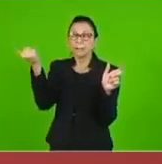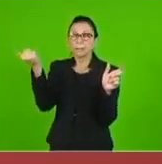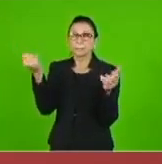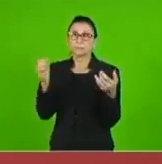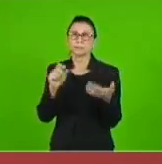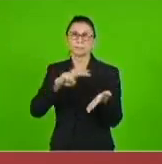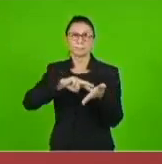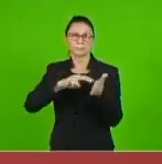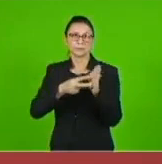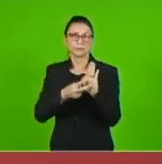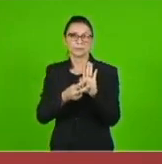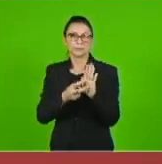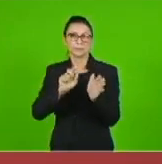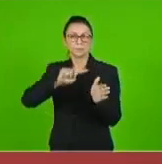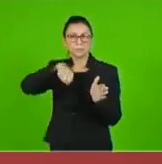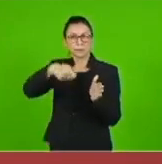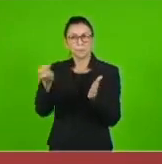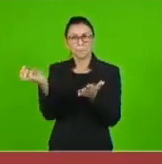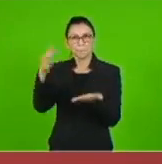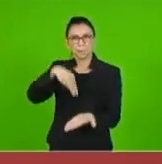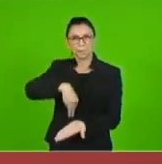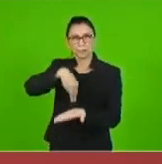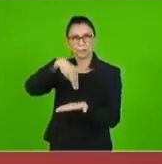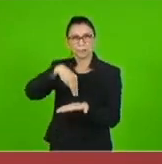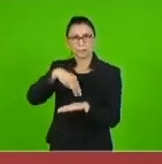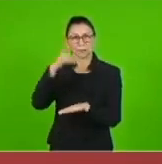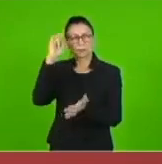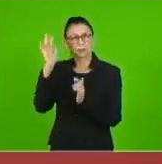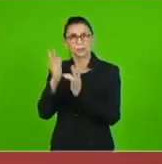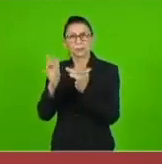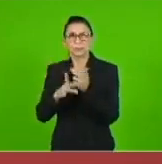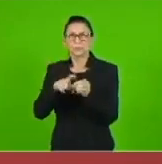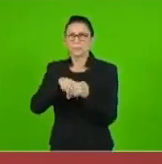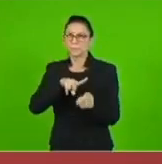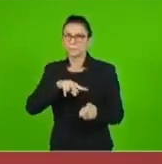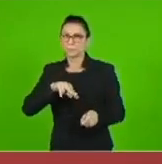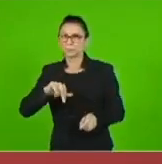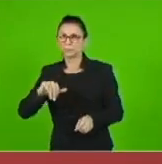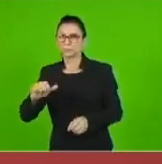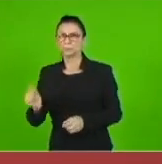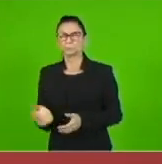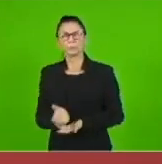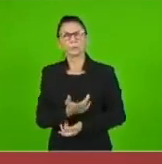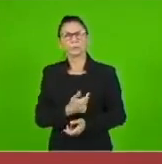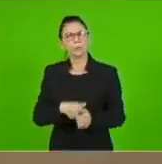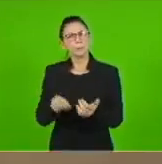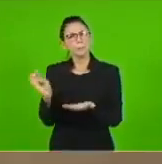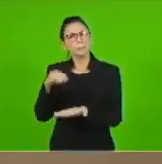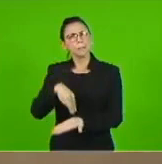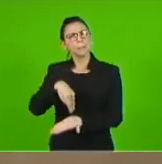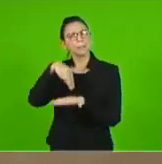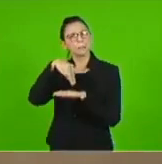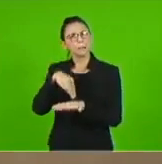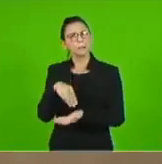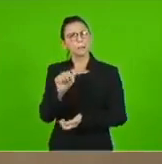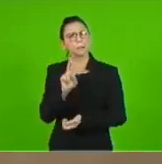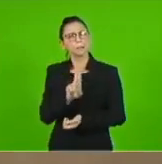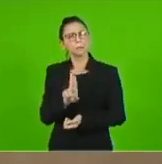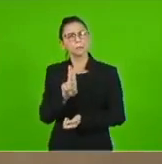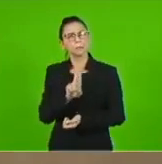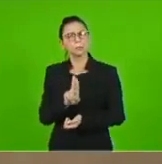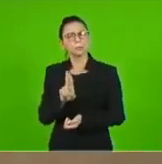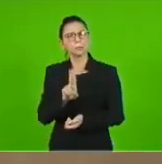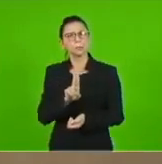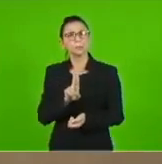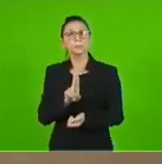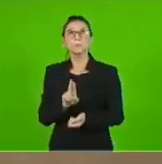Maranatha, the Lord Jesus comes. The word Maranatha was